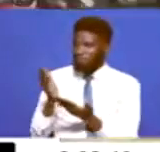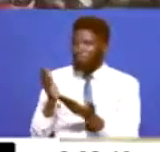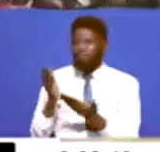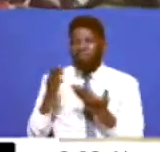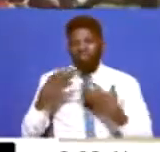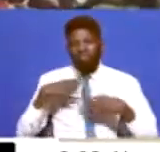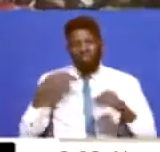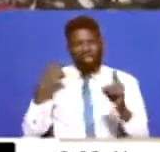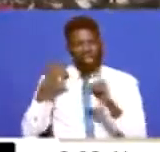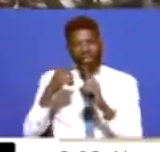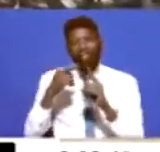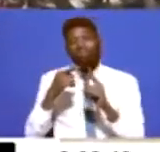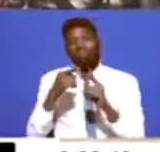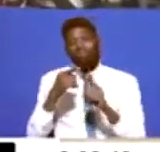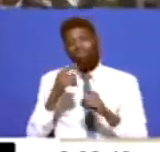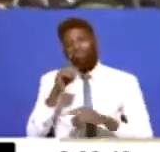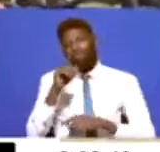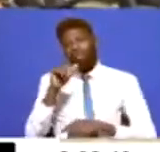commodity.